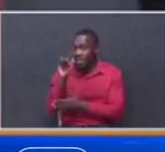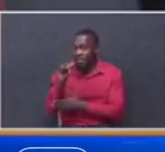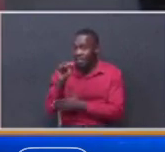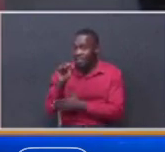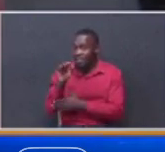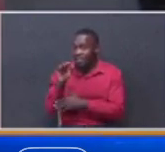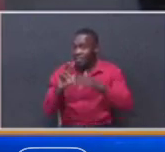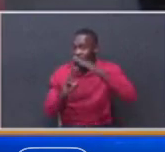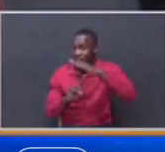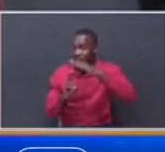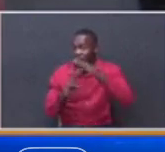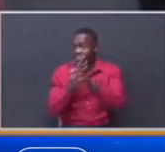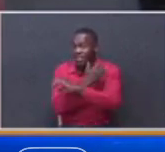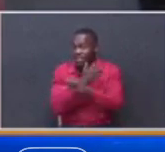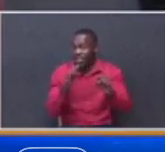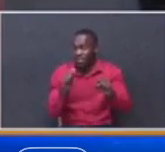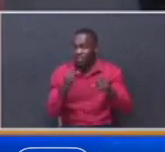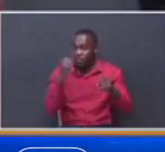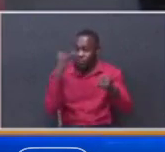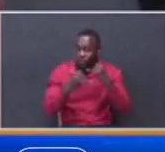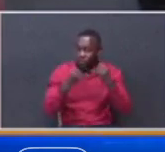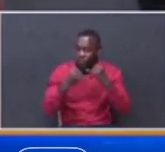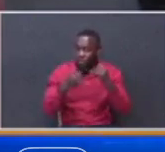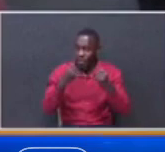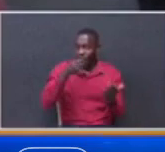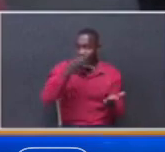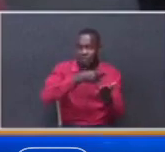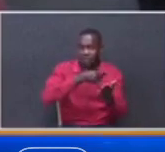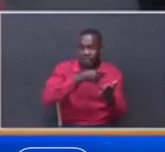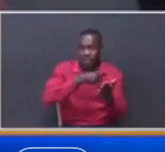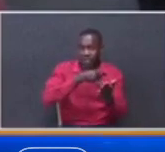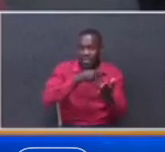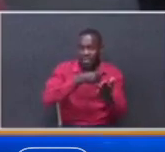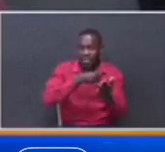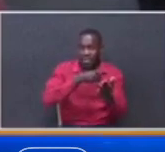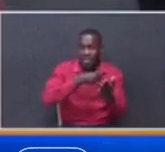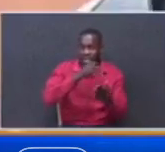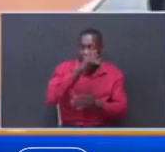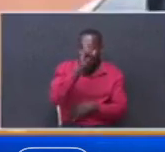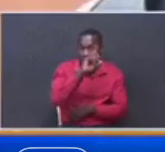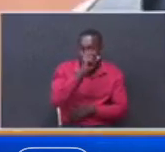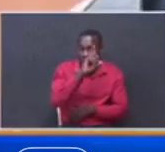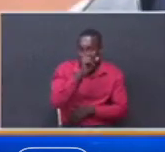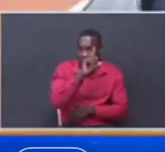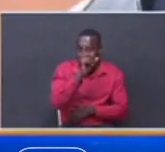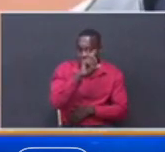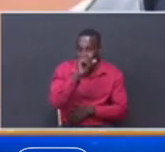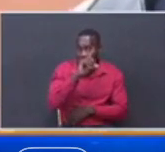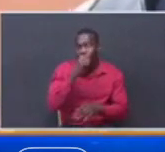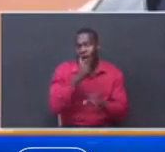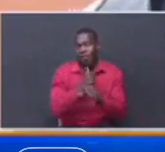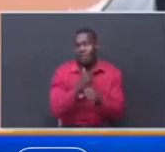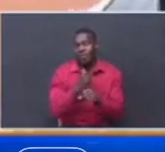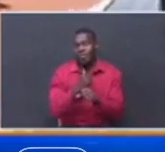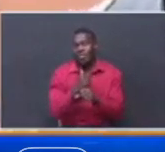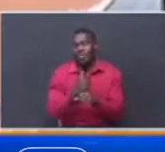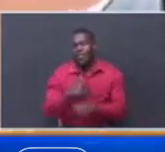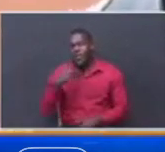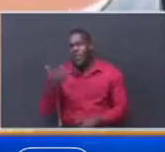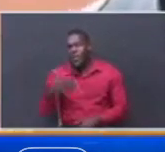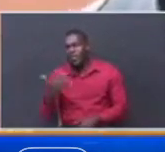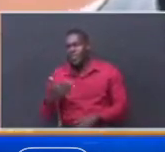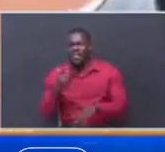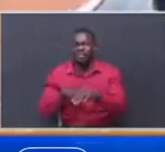function properly. We would like Sakaja to have his support. Every time he's saying, oh, this is now for